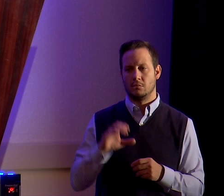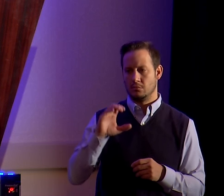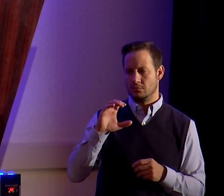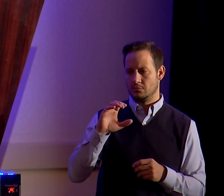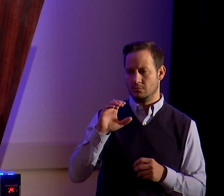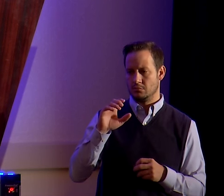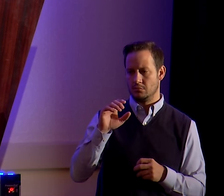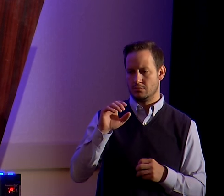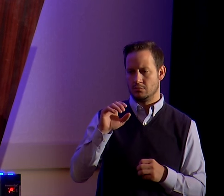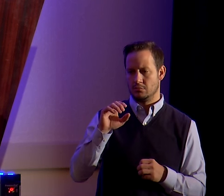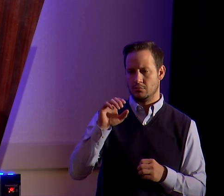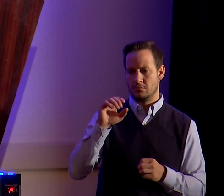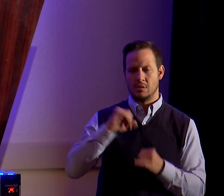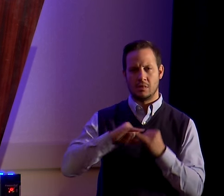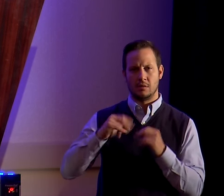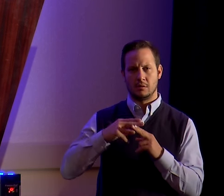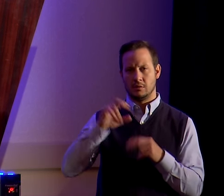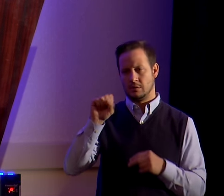Stolznow,